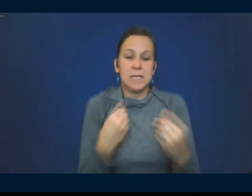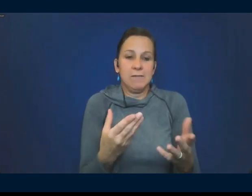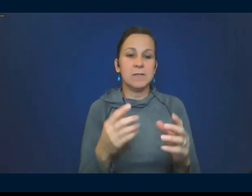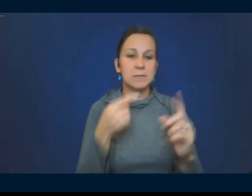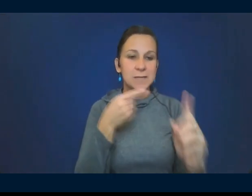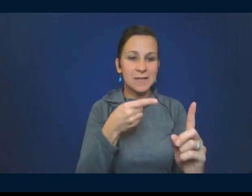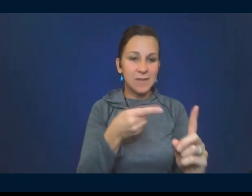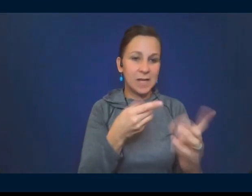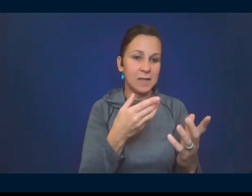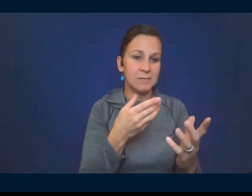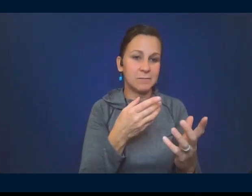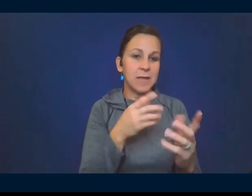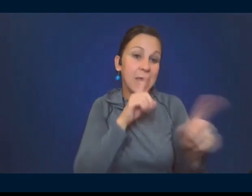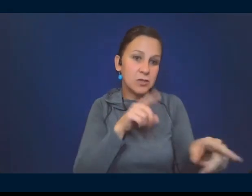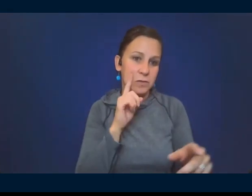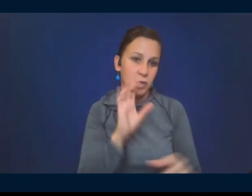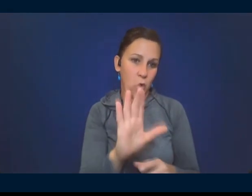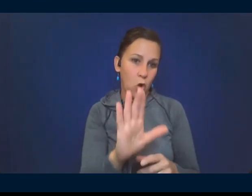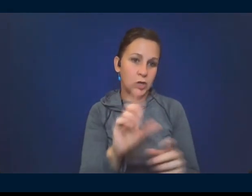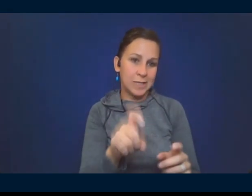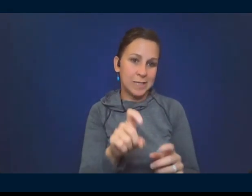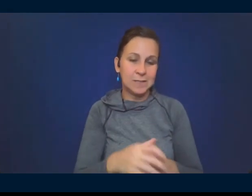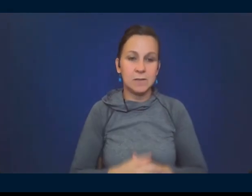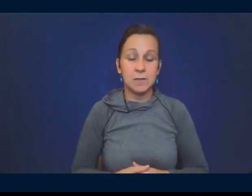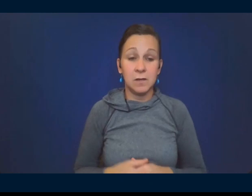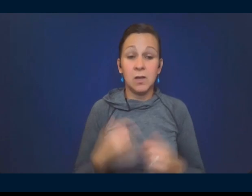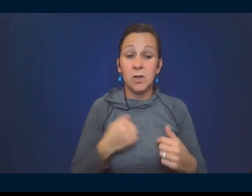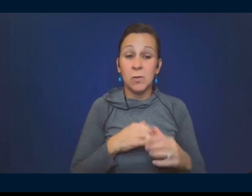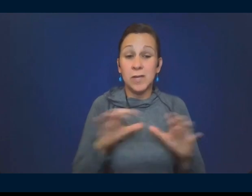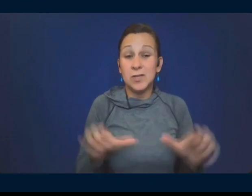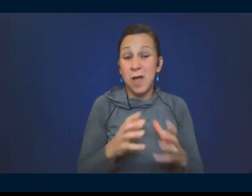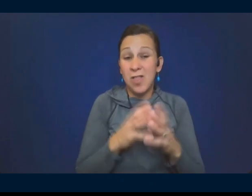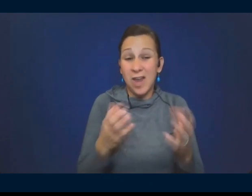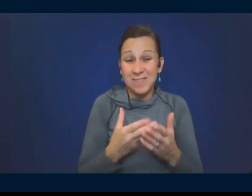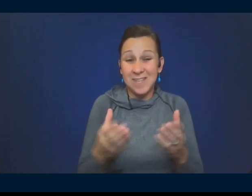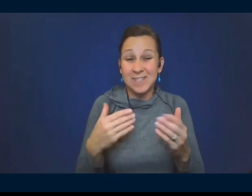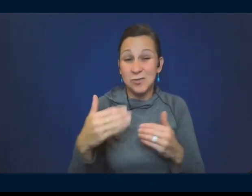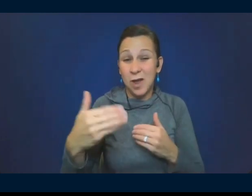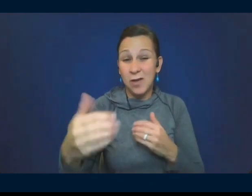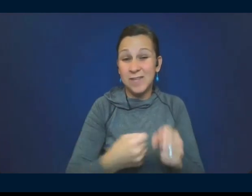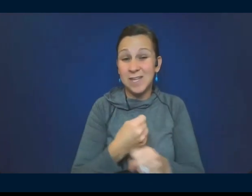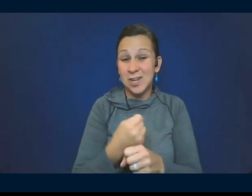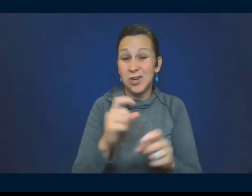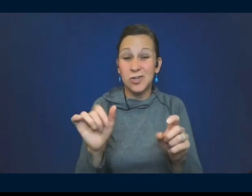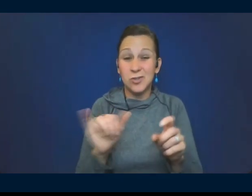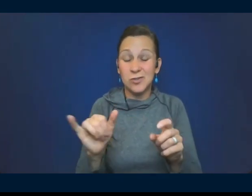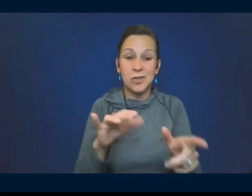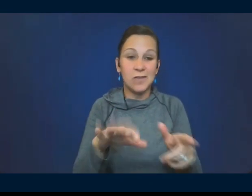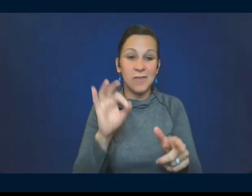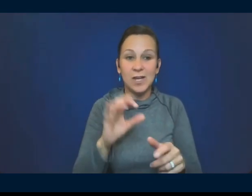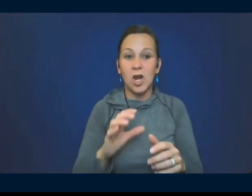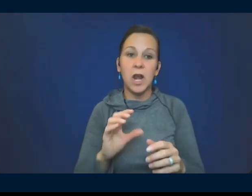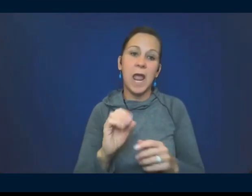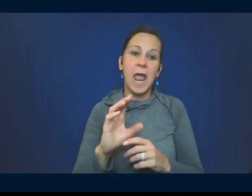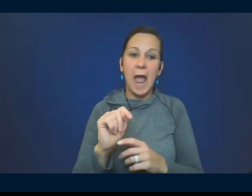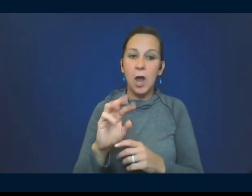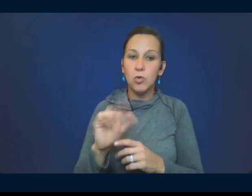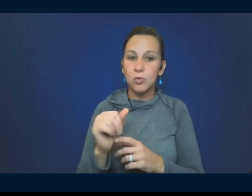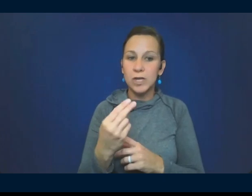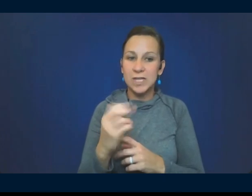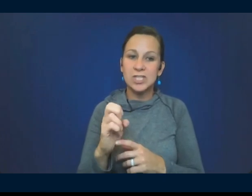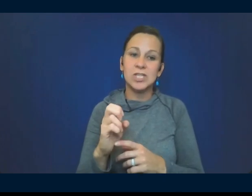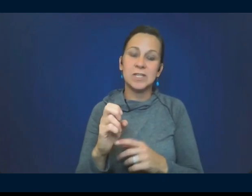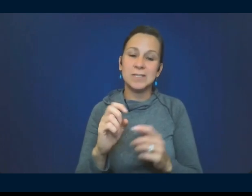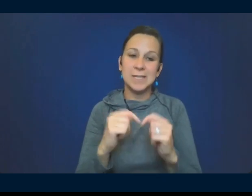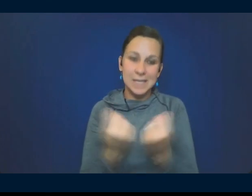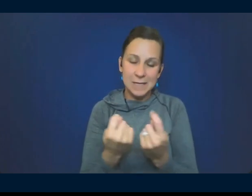your specific questions. We do a lot of outreach throughout the year, so you can also find some of our outreach opportunities on that website. You'll also find what we're looking for